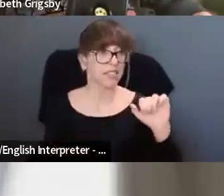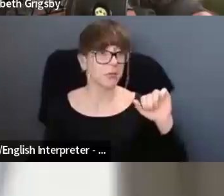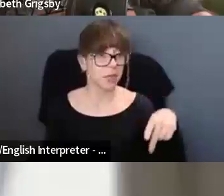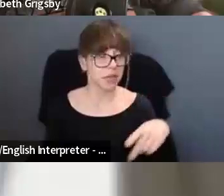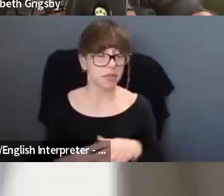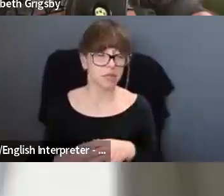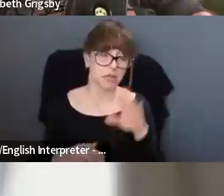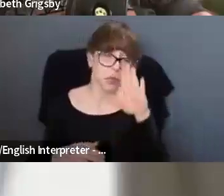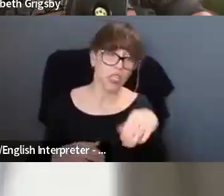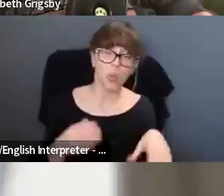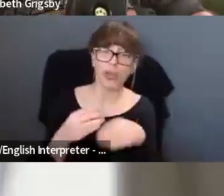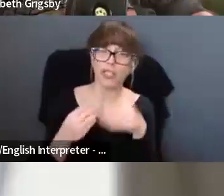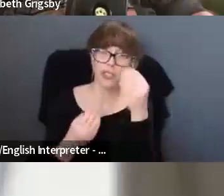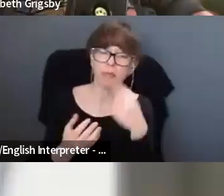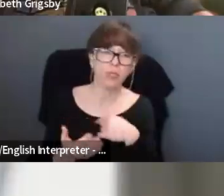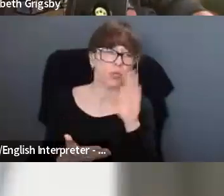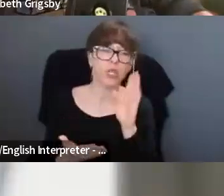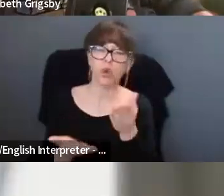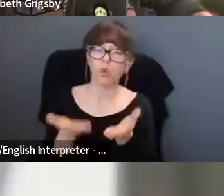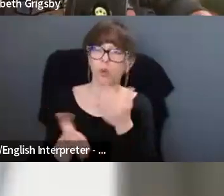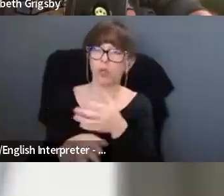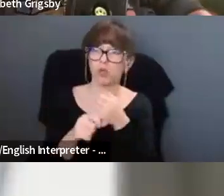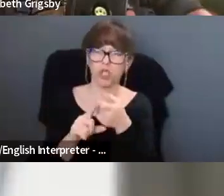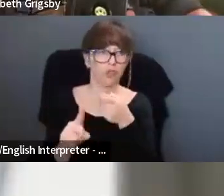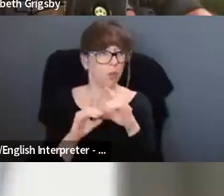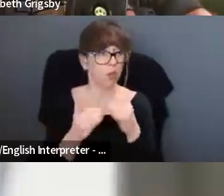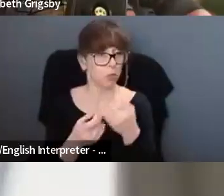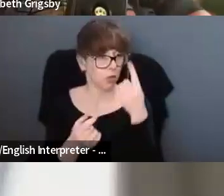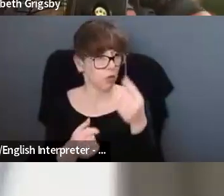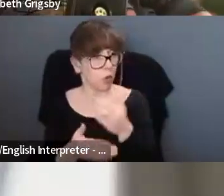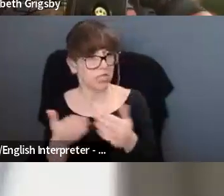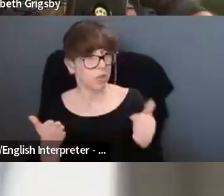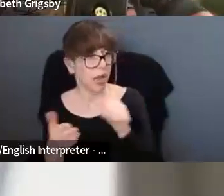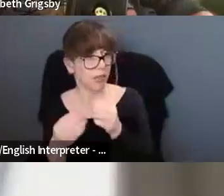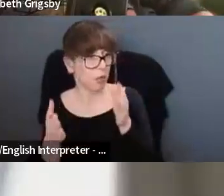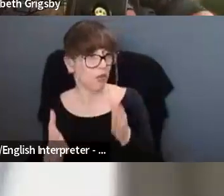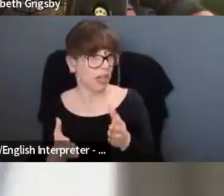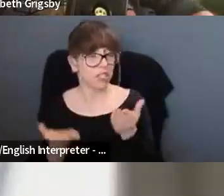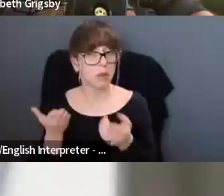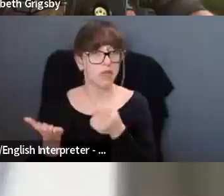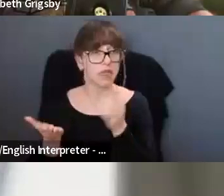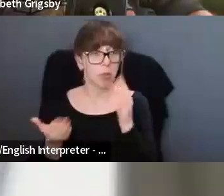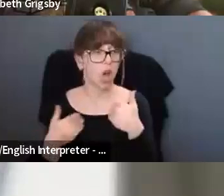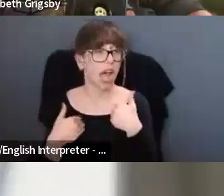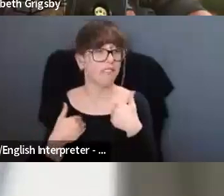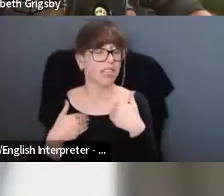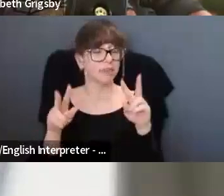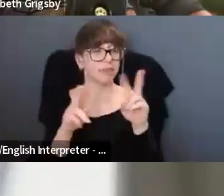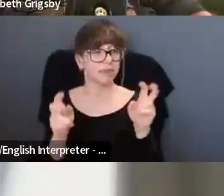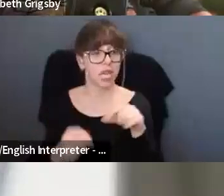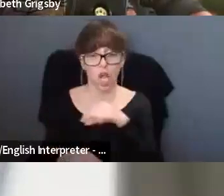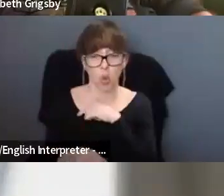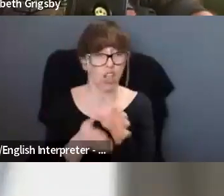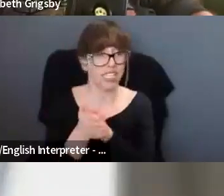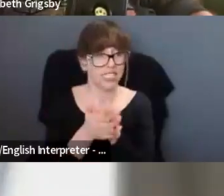additional information that we're going to be receiving from the department for some other providers, that they will have a quality incentive